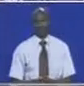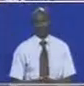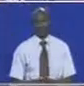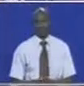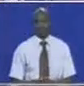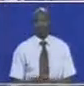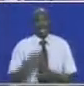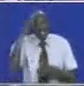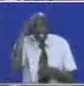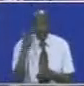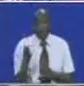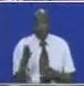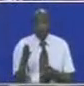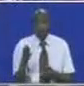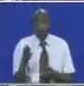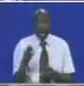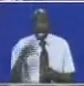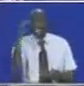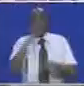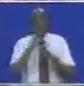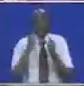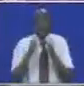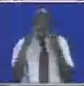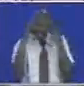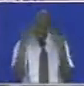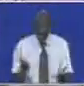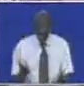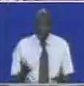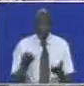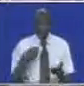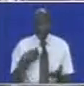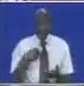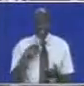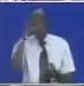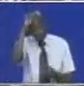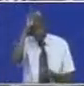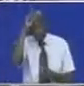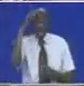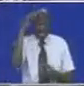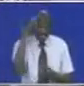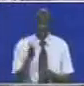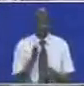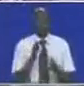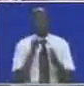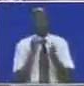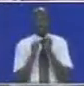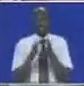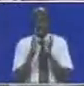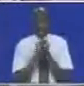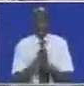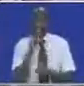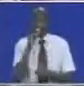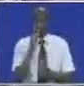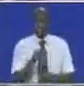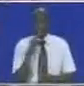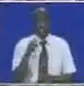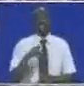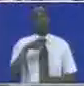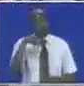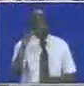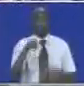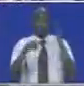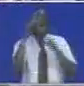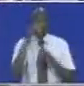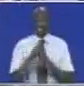I didn't even know what high school was. I was just a rural boy trying to find a direction. But this guy said, you're going to